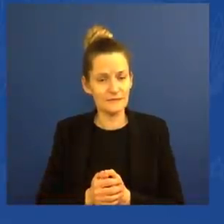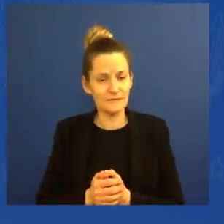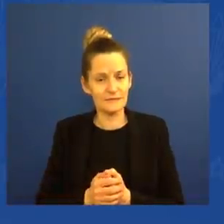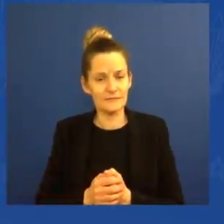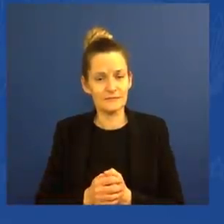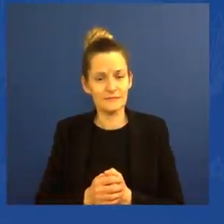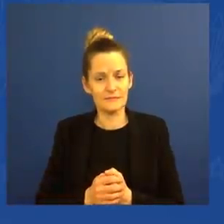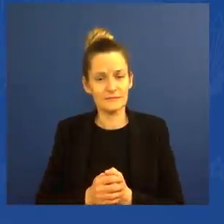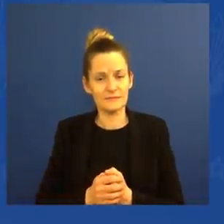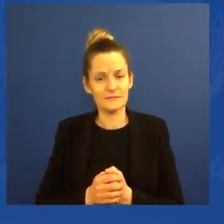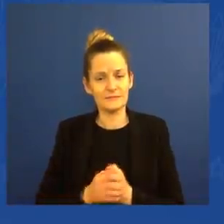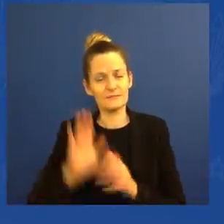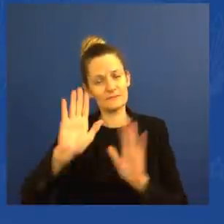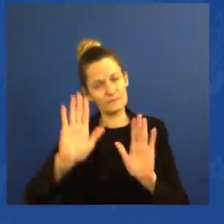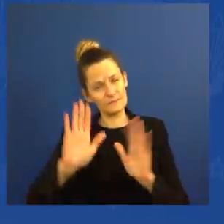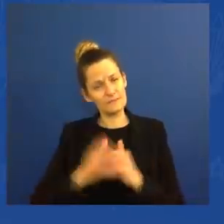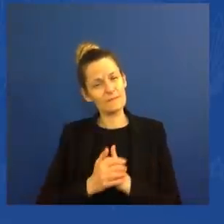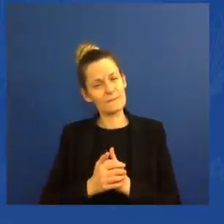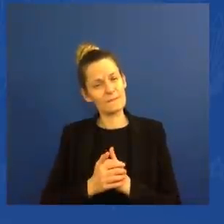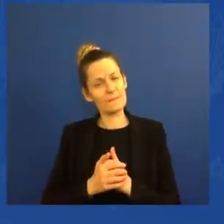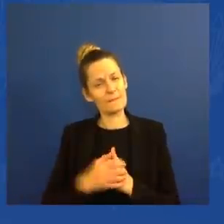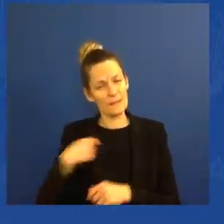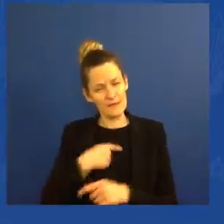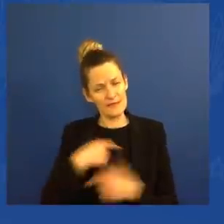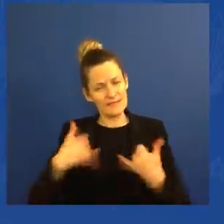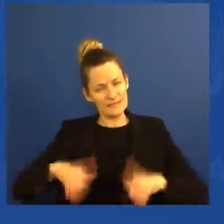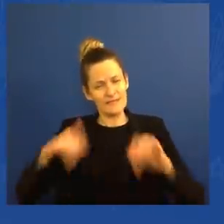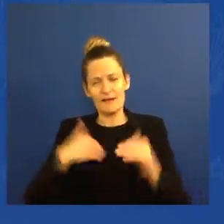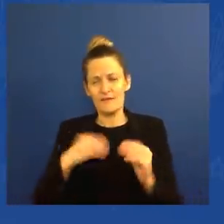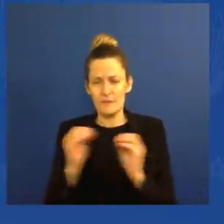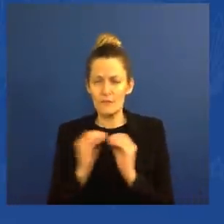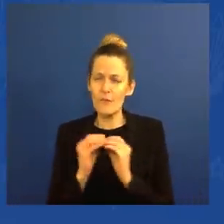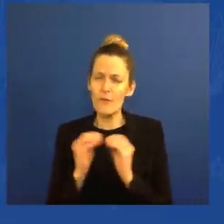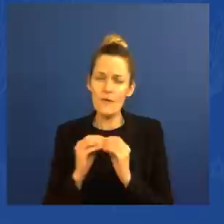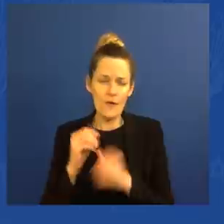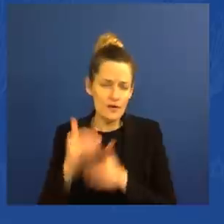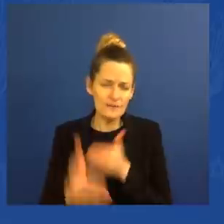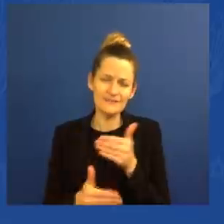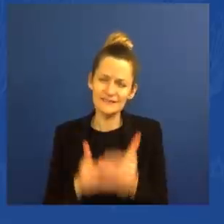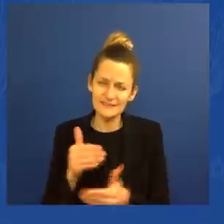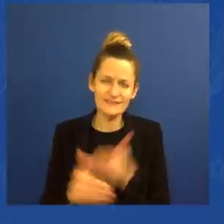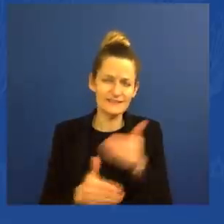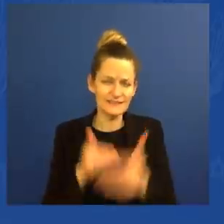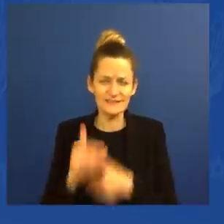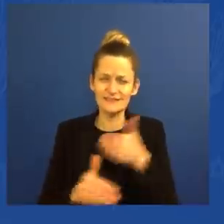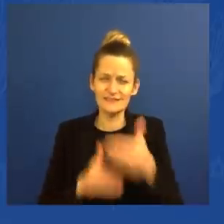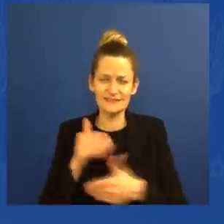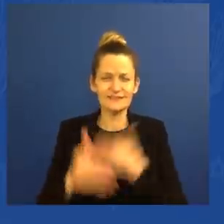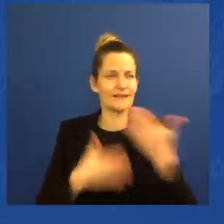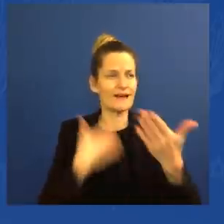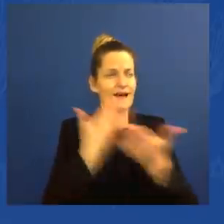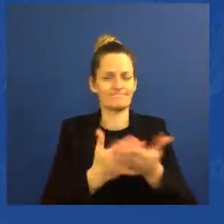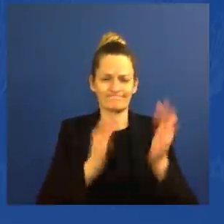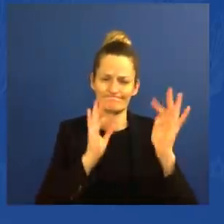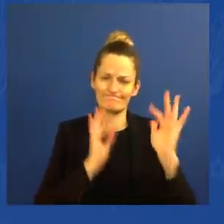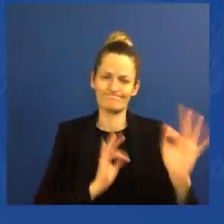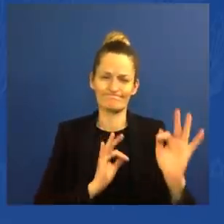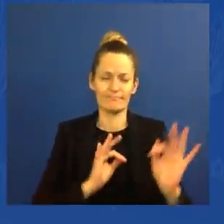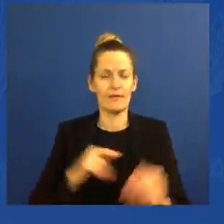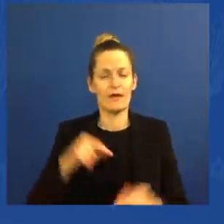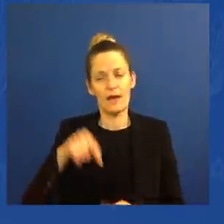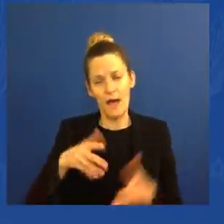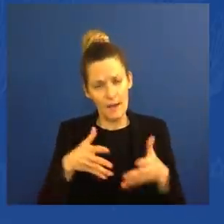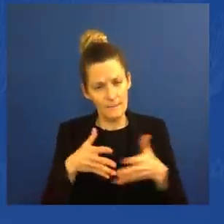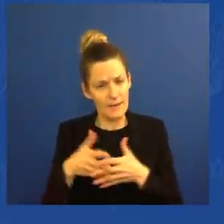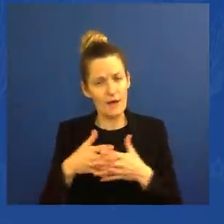than that. America has had many recoveries in the past. But underneath those recoveries, there's also